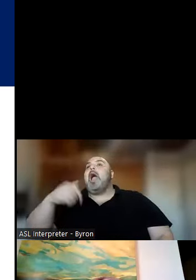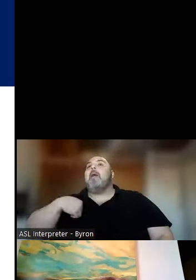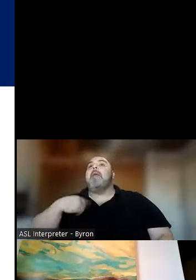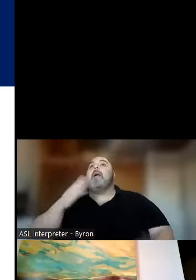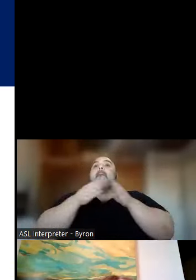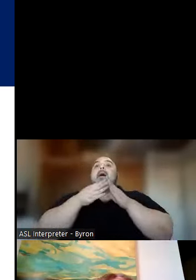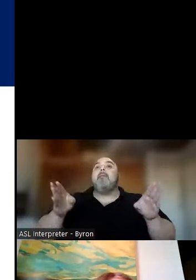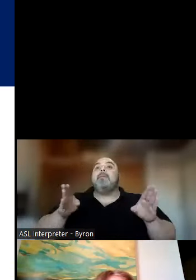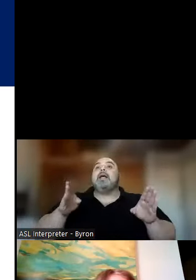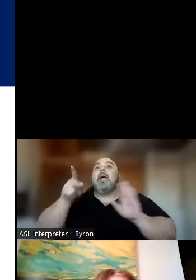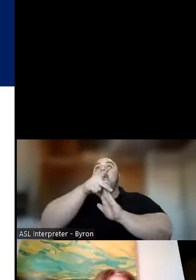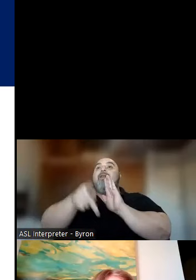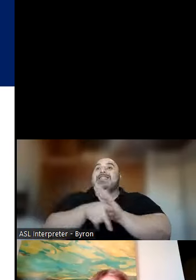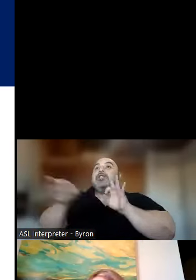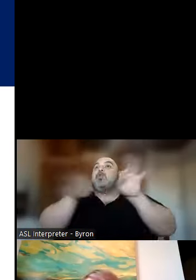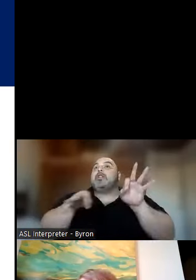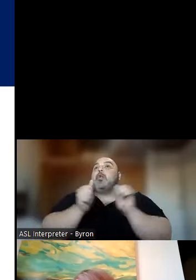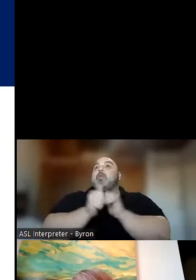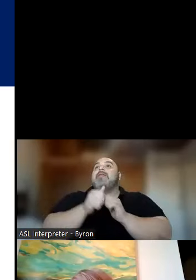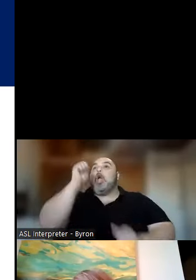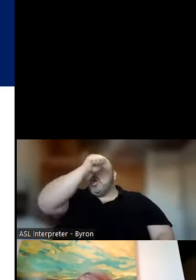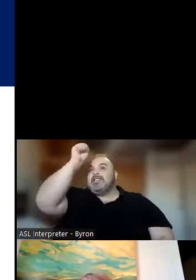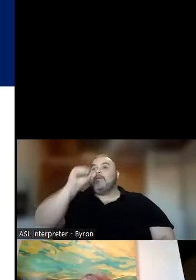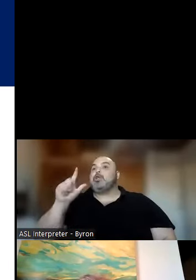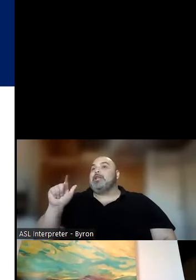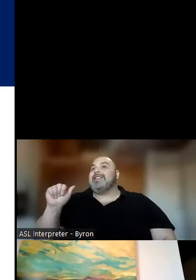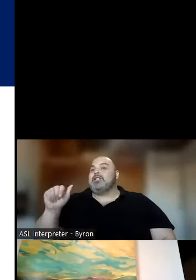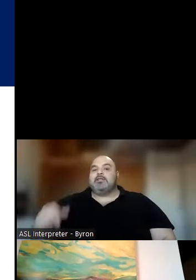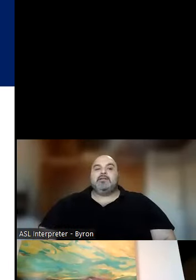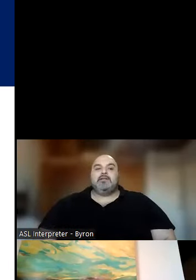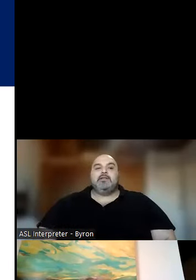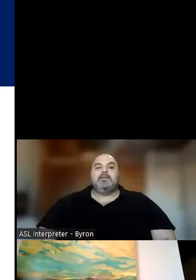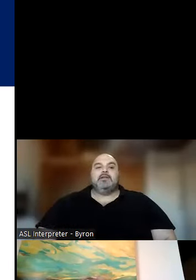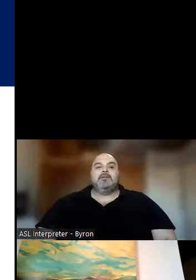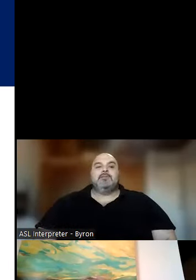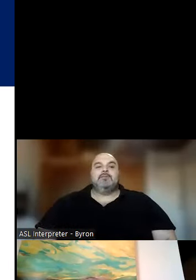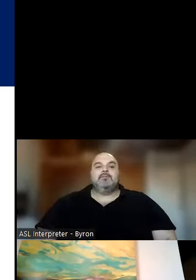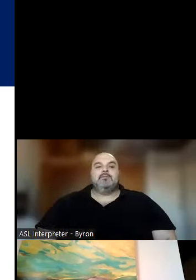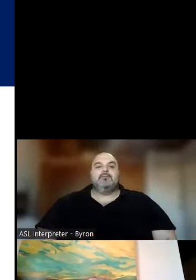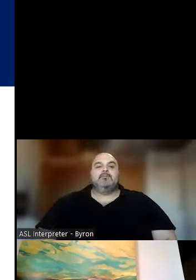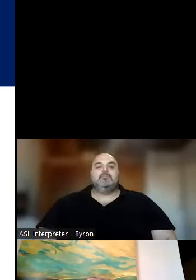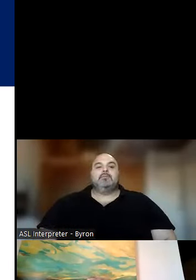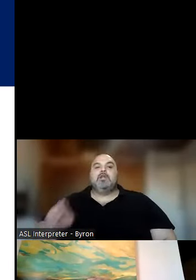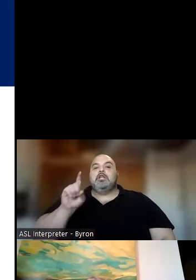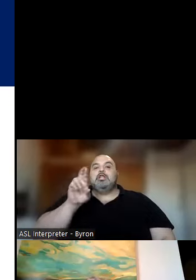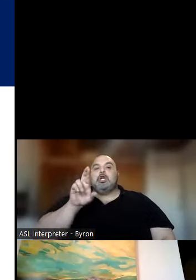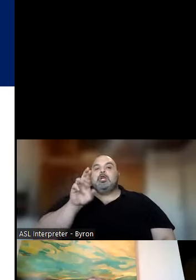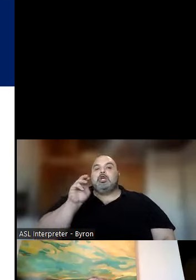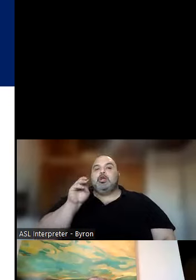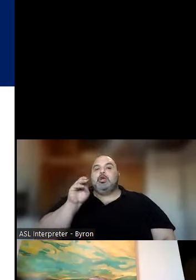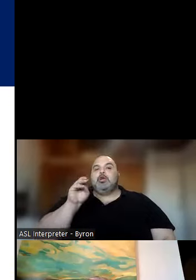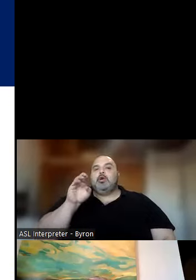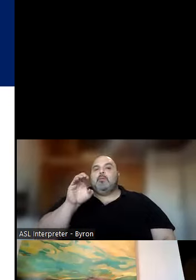with Alzheimer's Los Angeles. Terrific, thank you. Dr. Mobley?